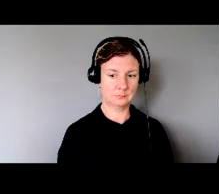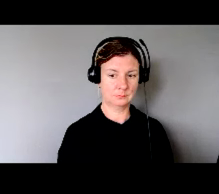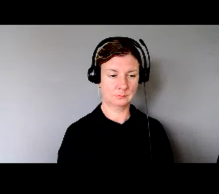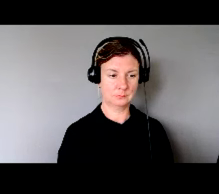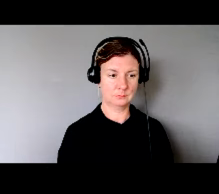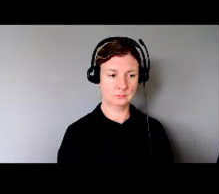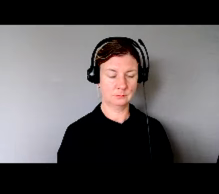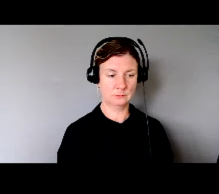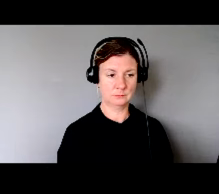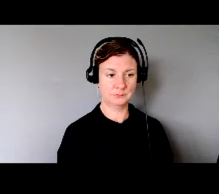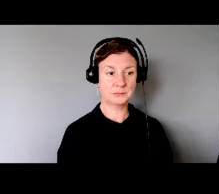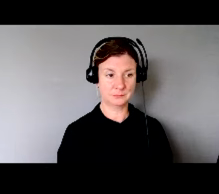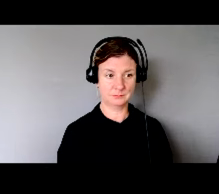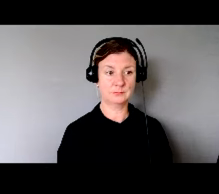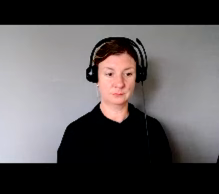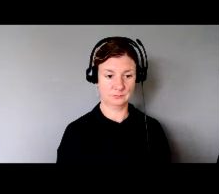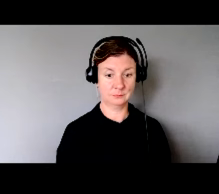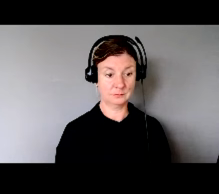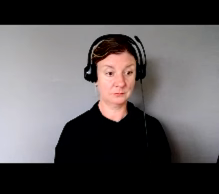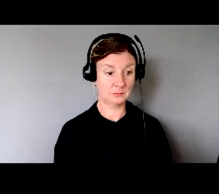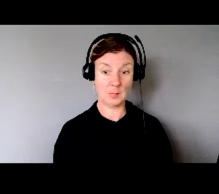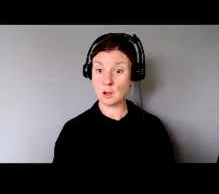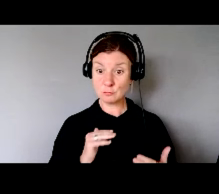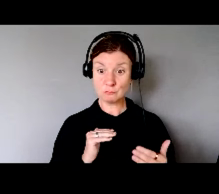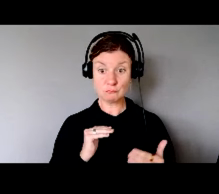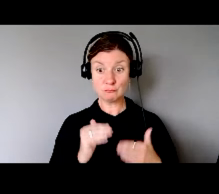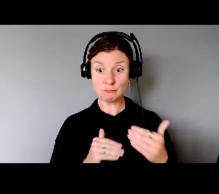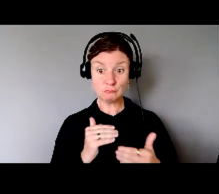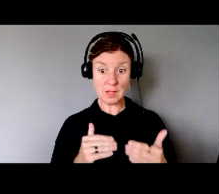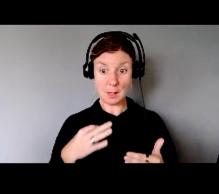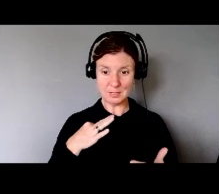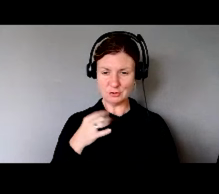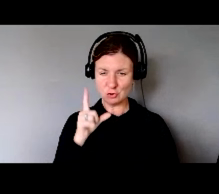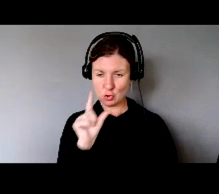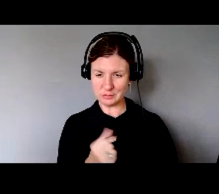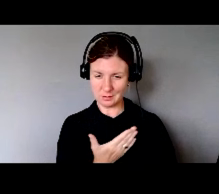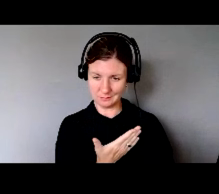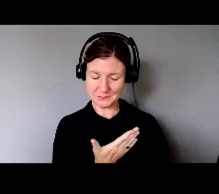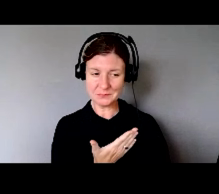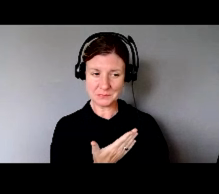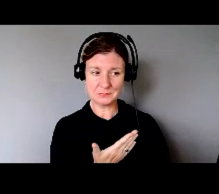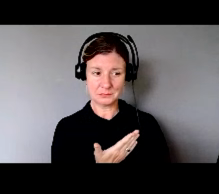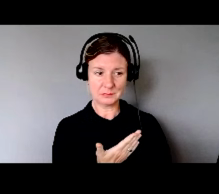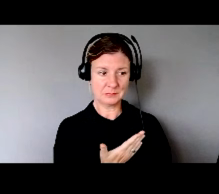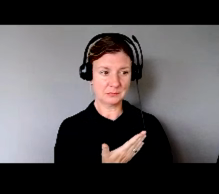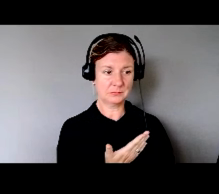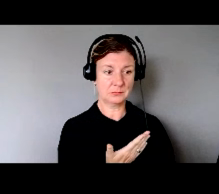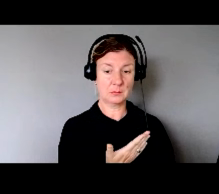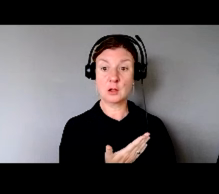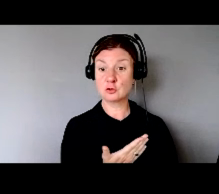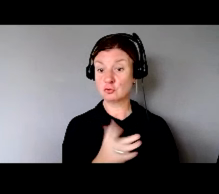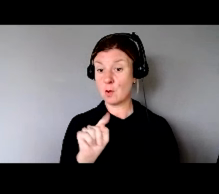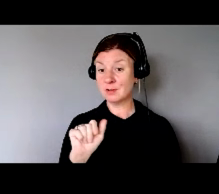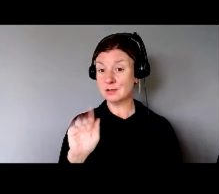Once you have begun your application, it should look like this. You'll notice the first tab is Contact Information.